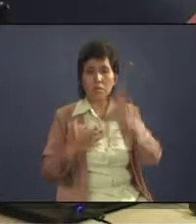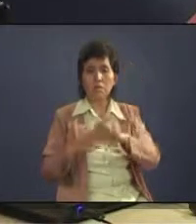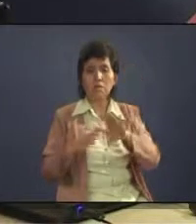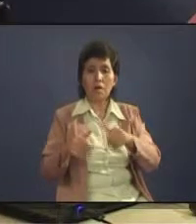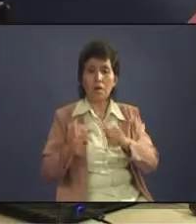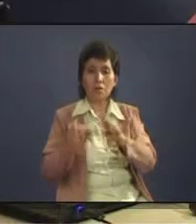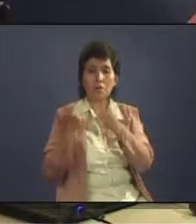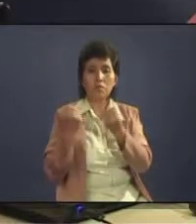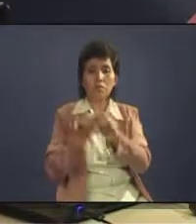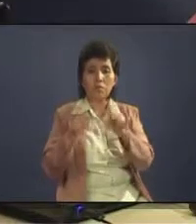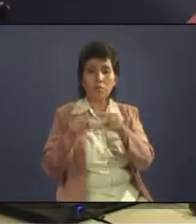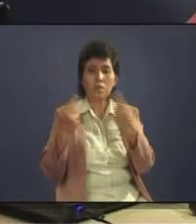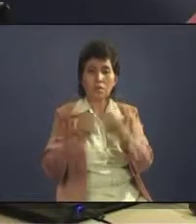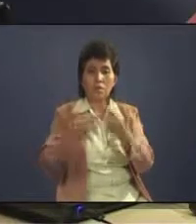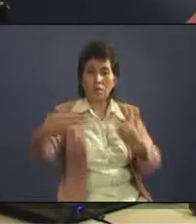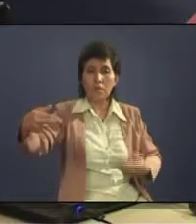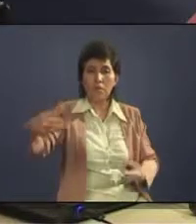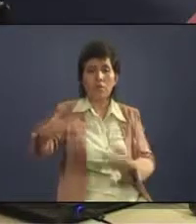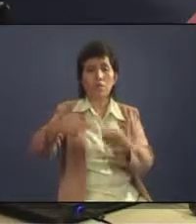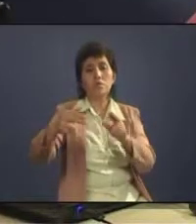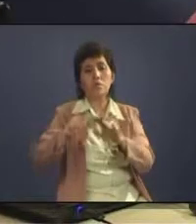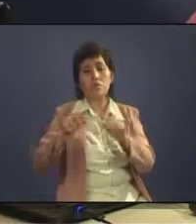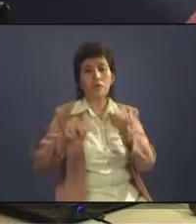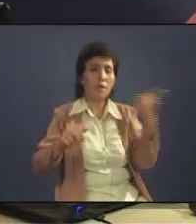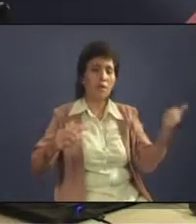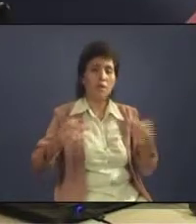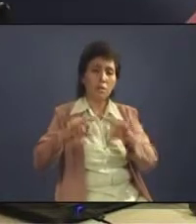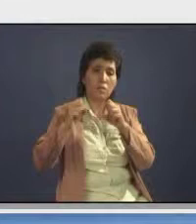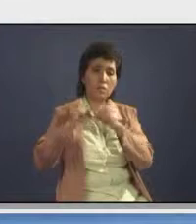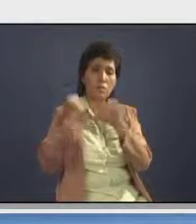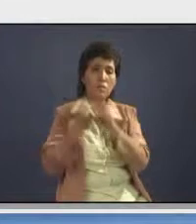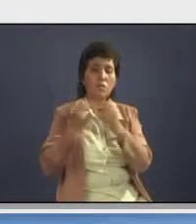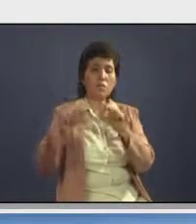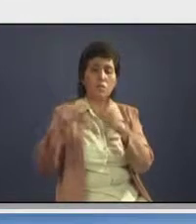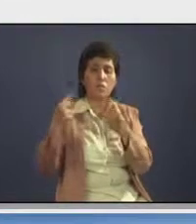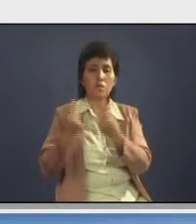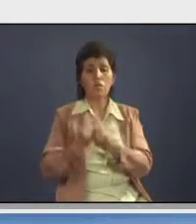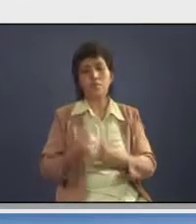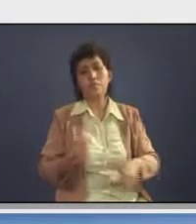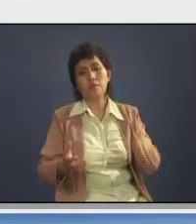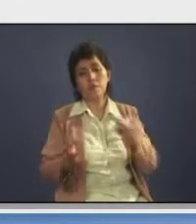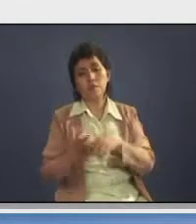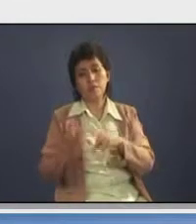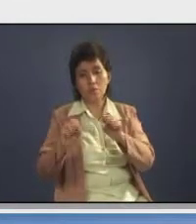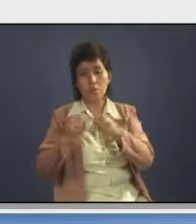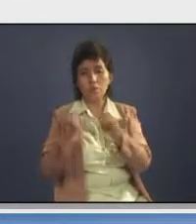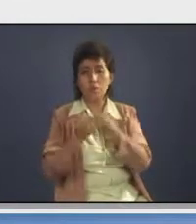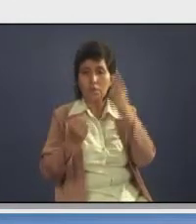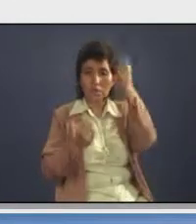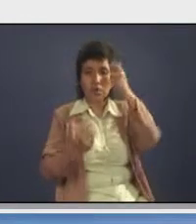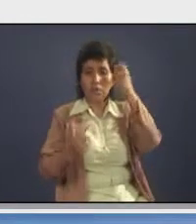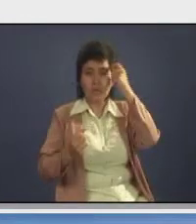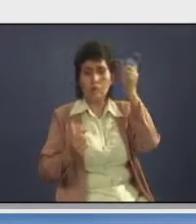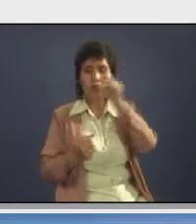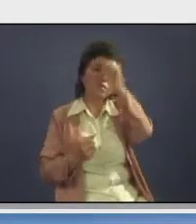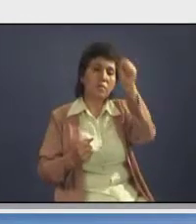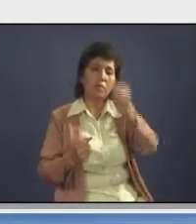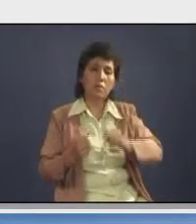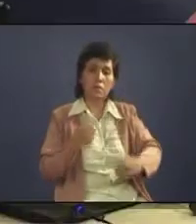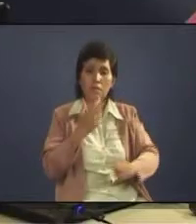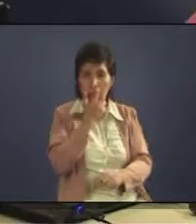social group relates to the other social group. And the third one is the social theories of aggression,